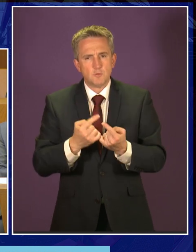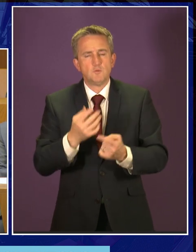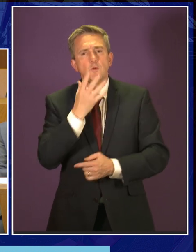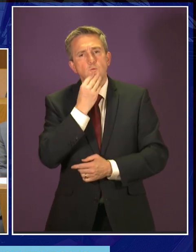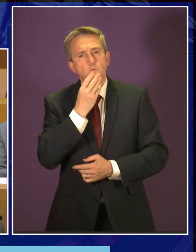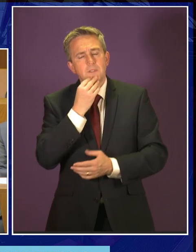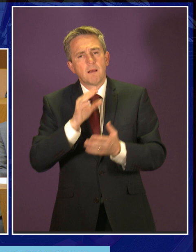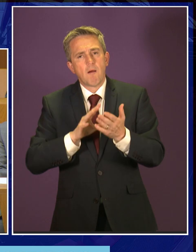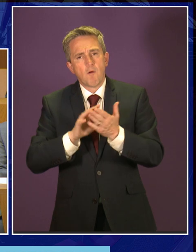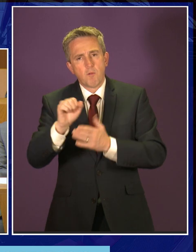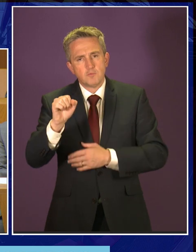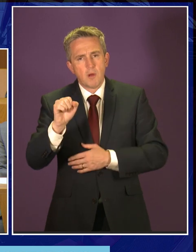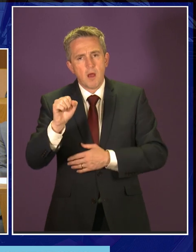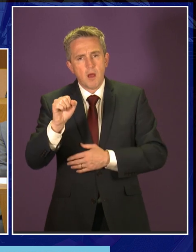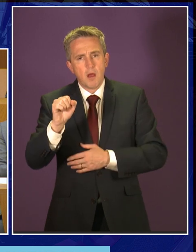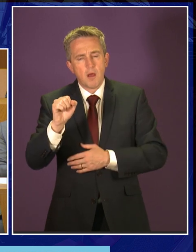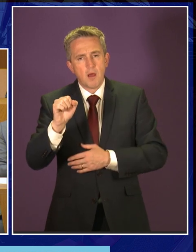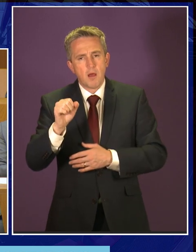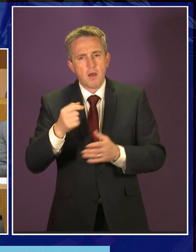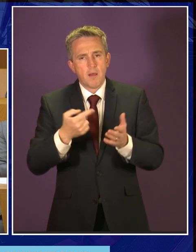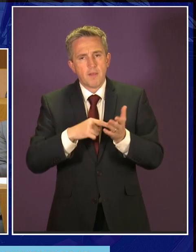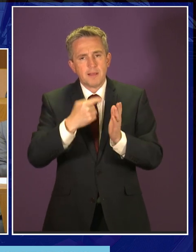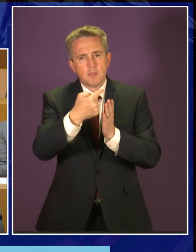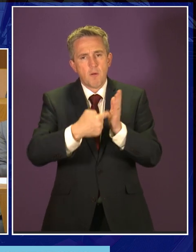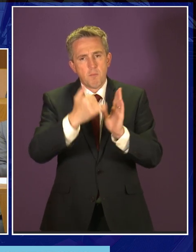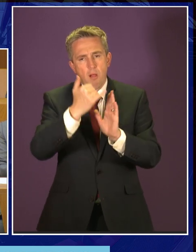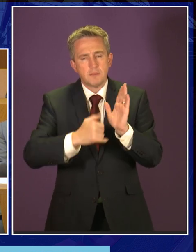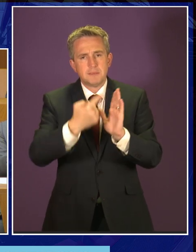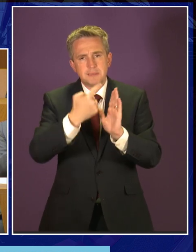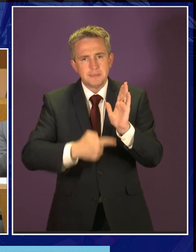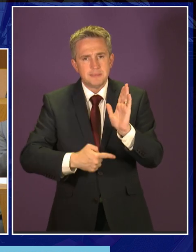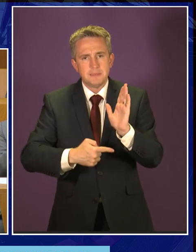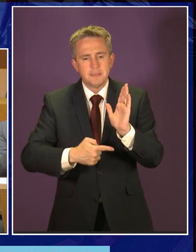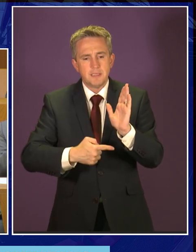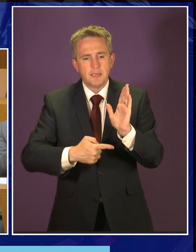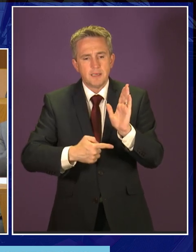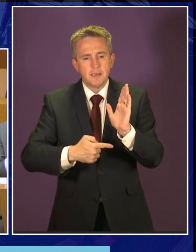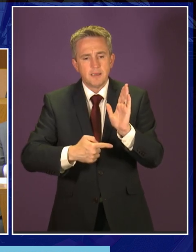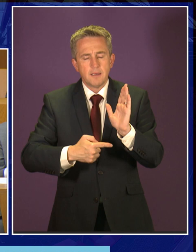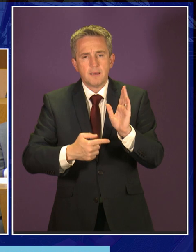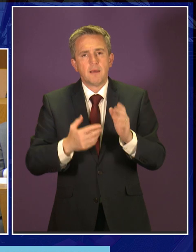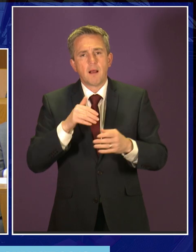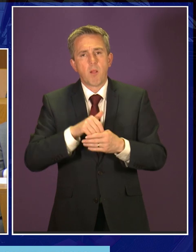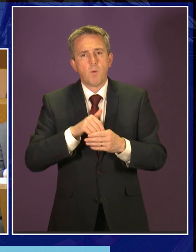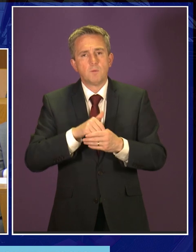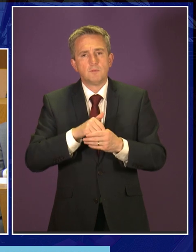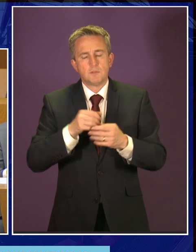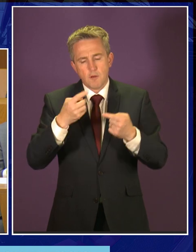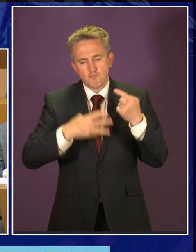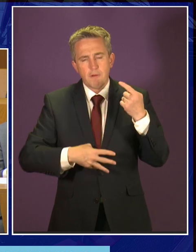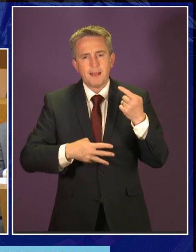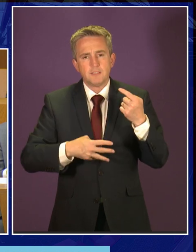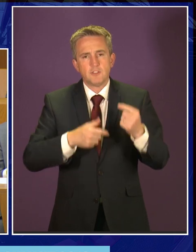2030 is a comprehensive policy blueprint that includes a range of